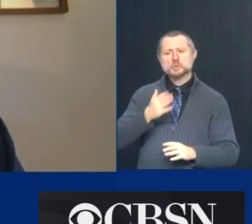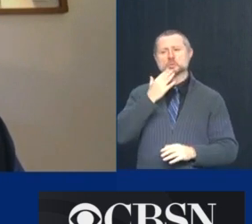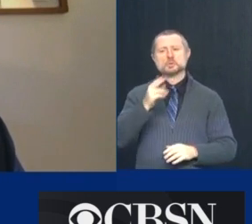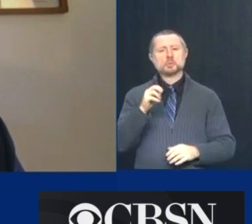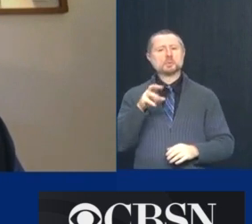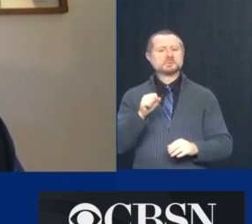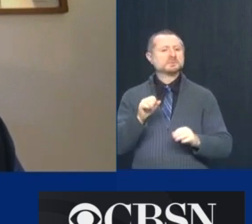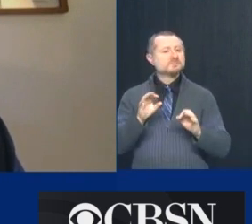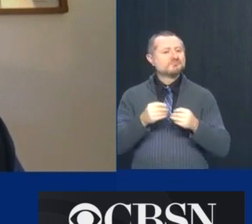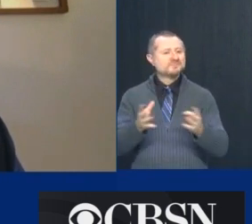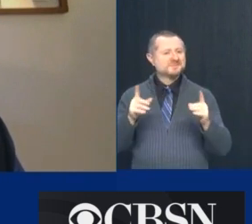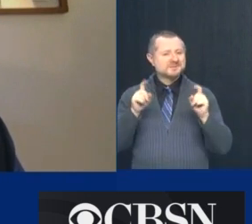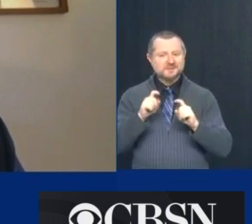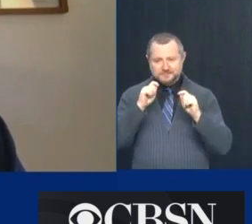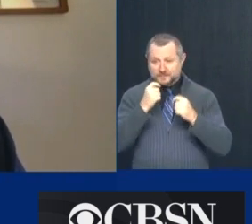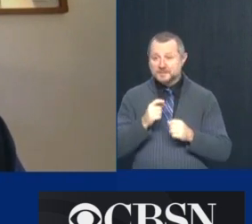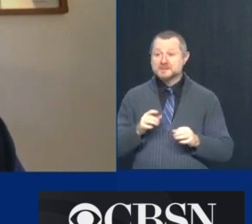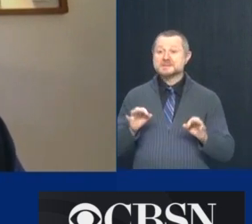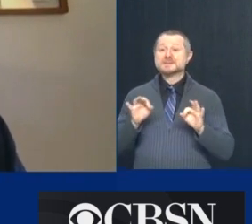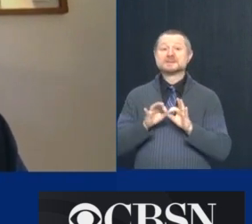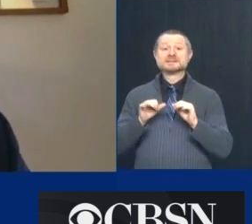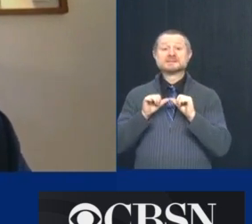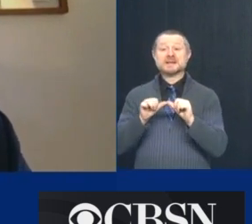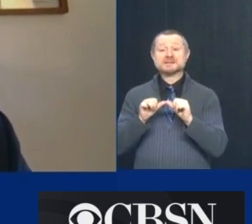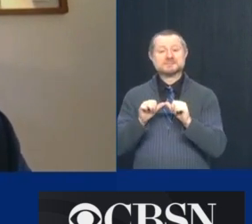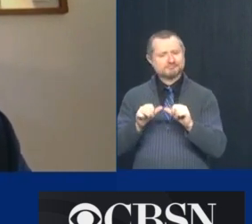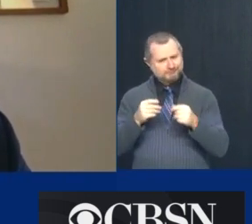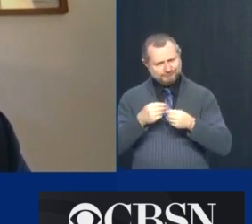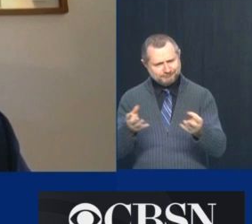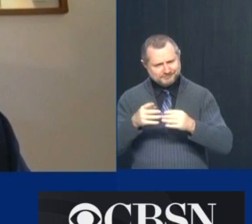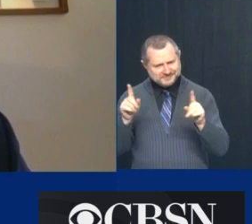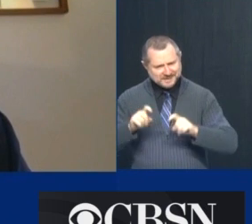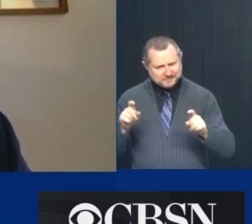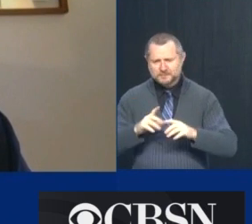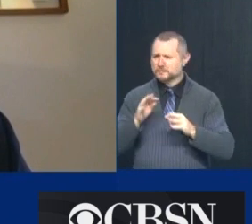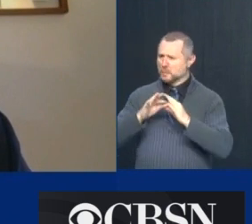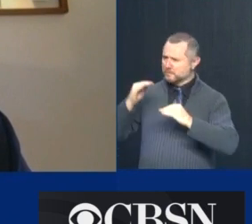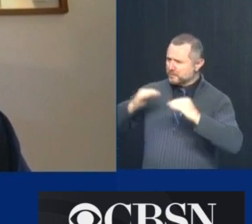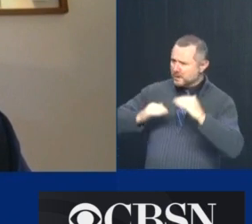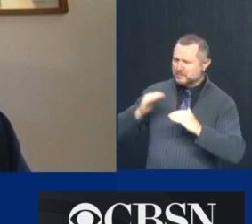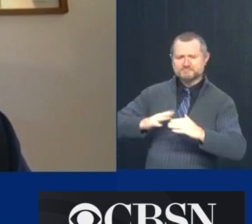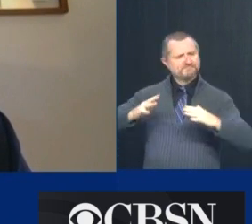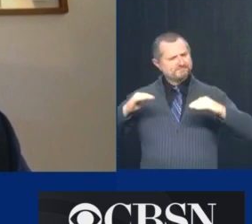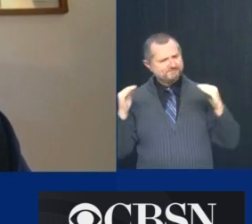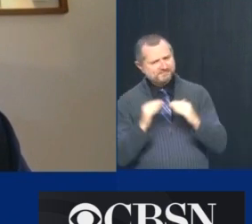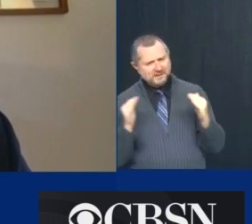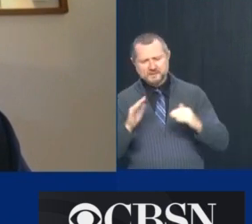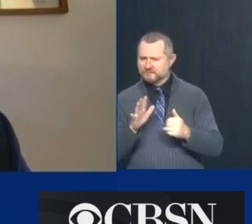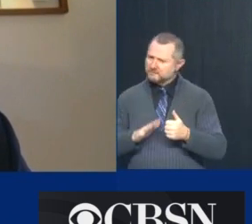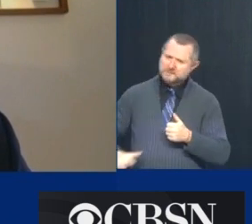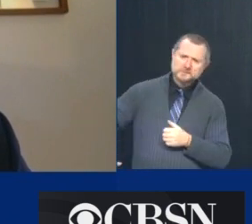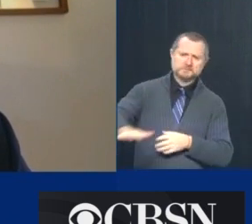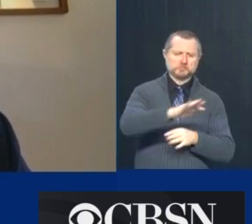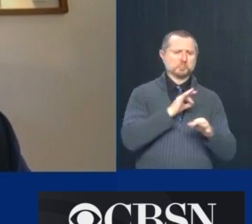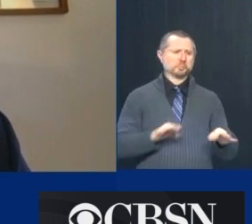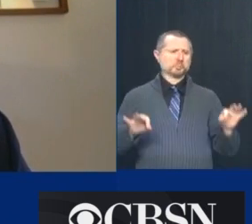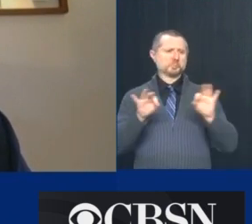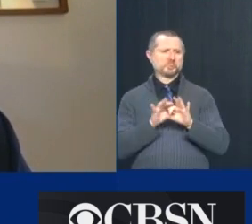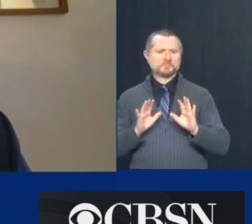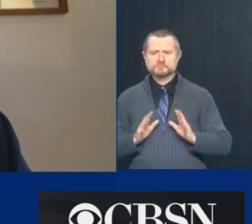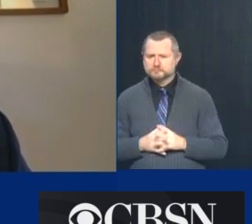and making the testing sustainable and making sure we balance so we can hit all the needs on the testing is going to be very important.